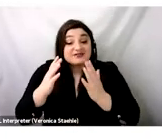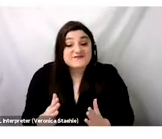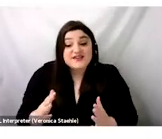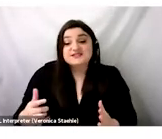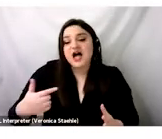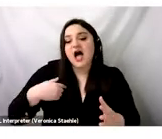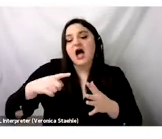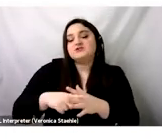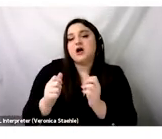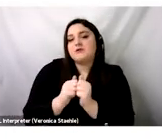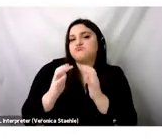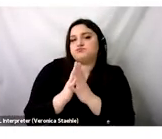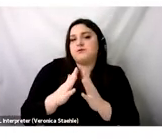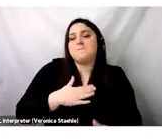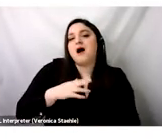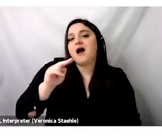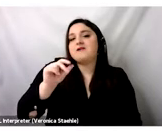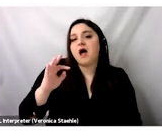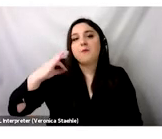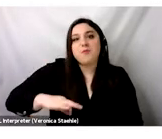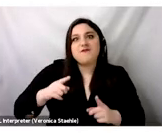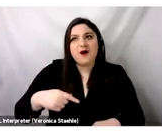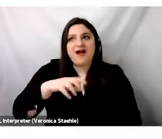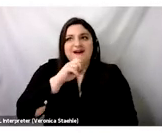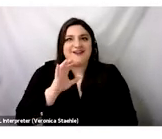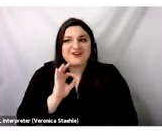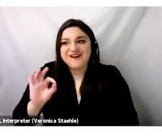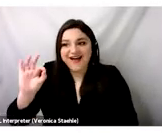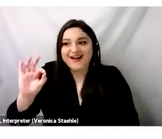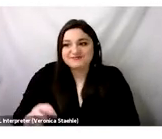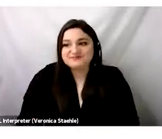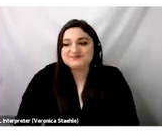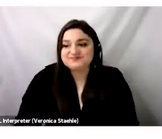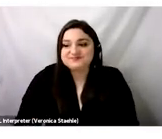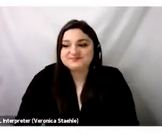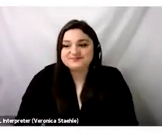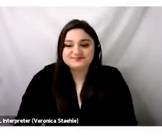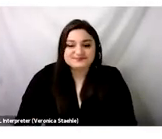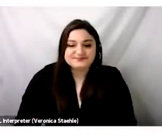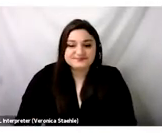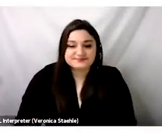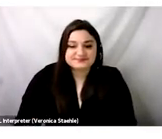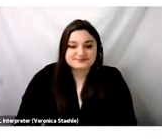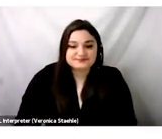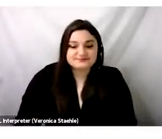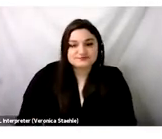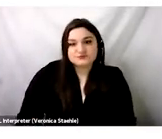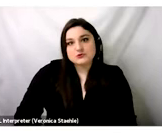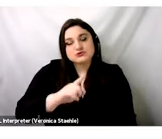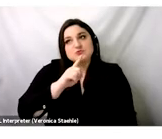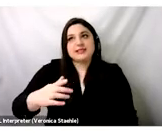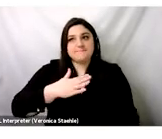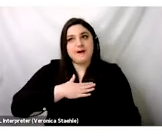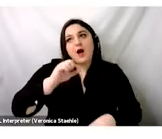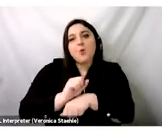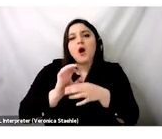call myself sort of a climate advocate, because that covers so much ground. But I really work in sustainable fashion,